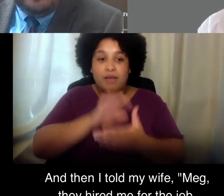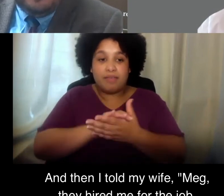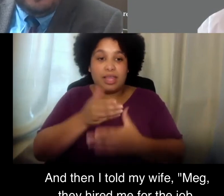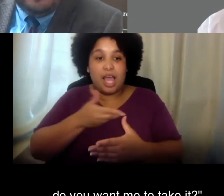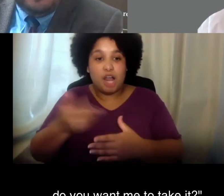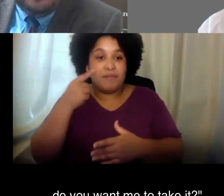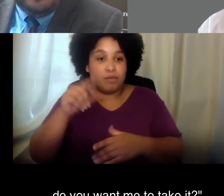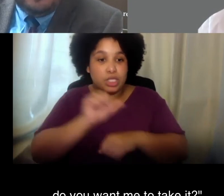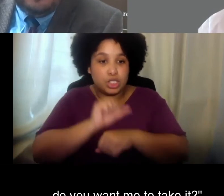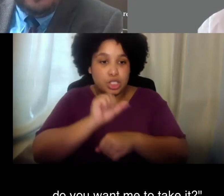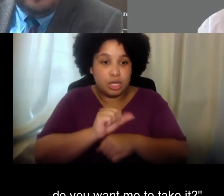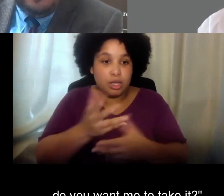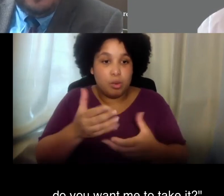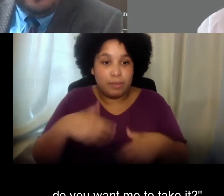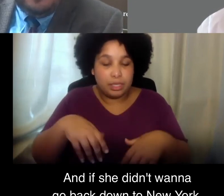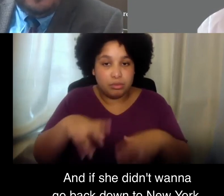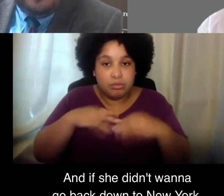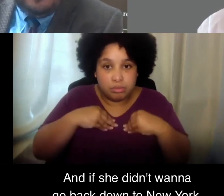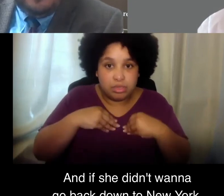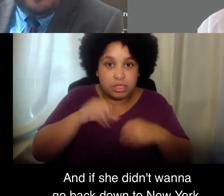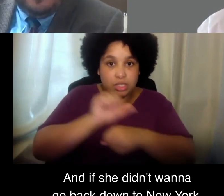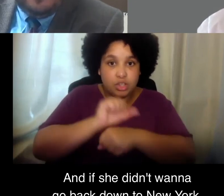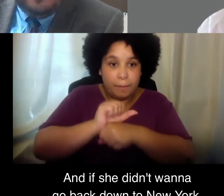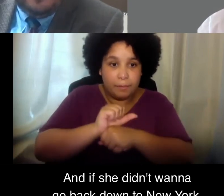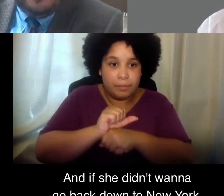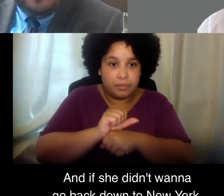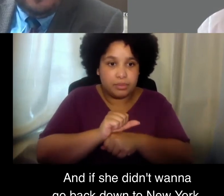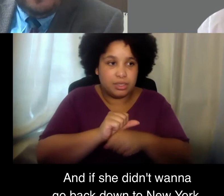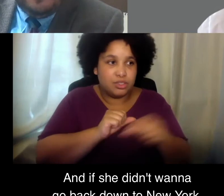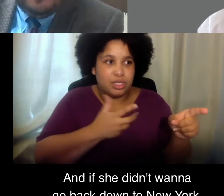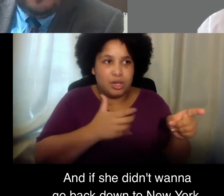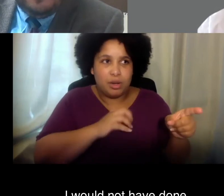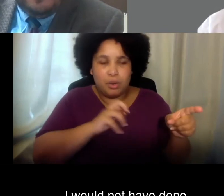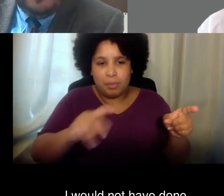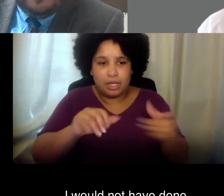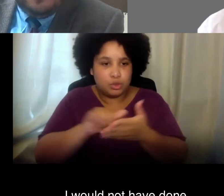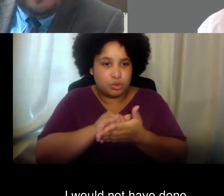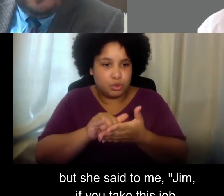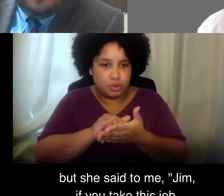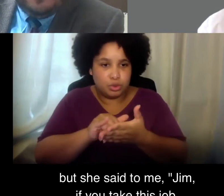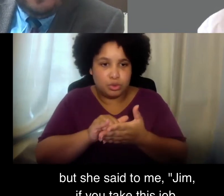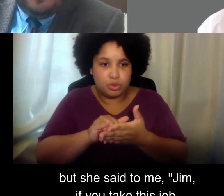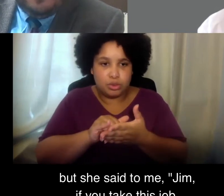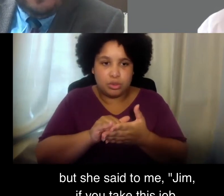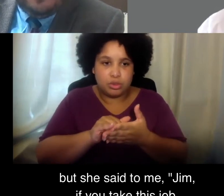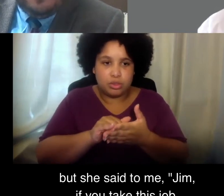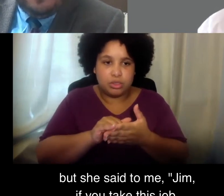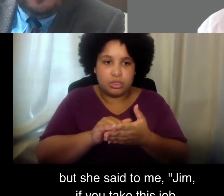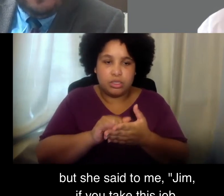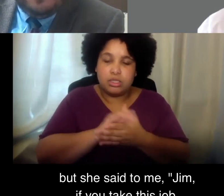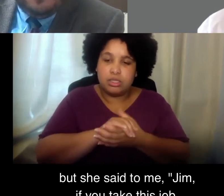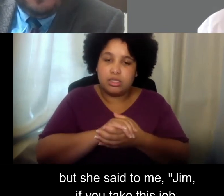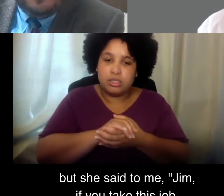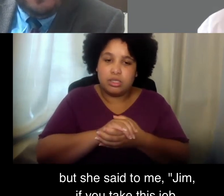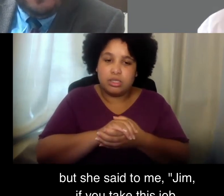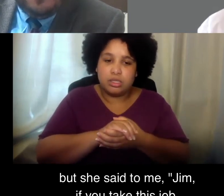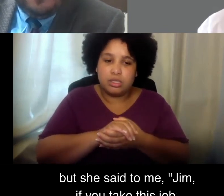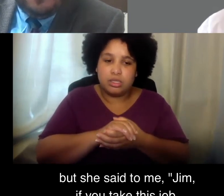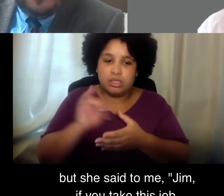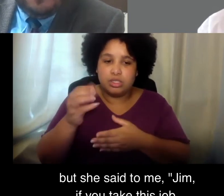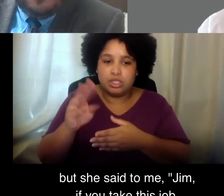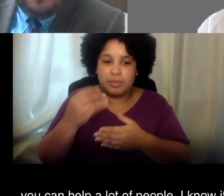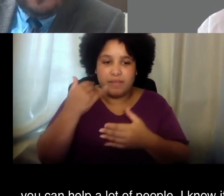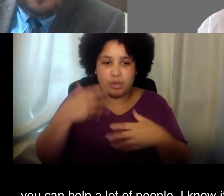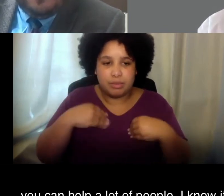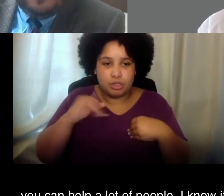for the job. They want me to take it. And, if she didn't want to go back down to New York, I would not have gone. And she said to me, Jim, if you take